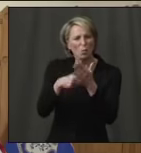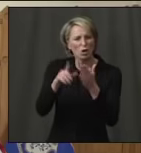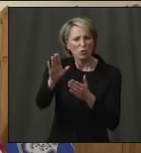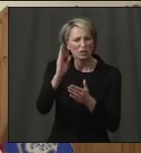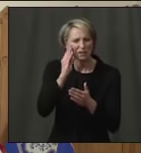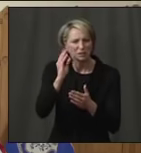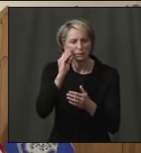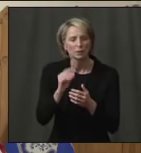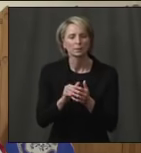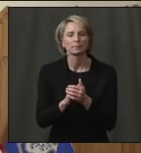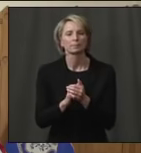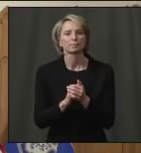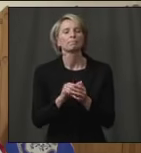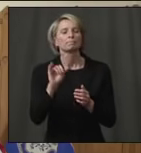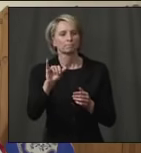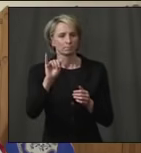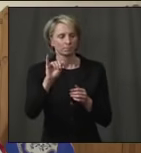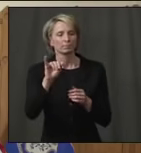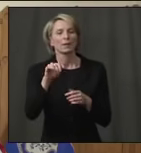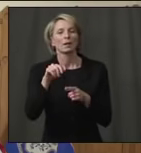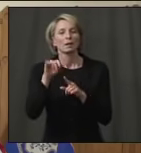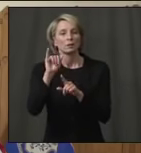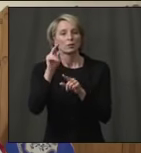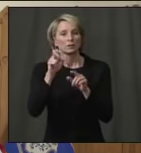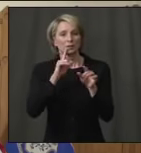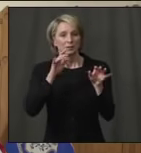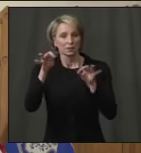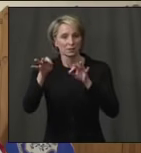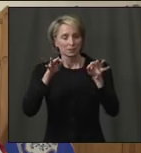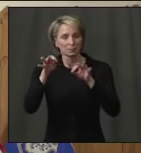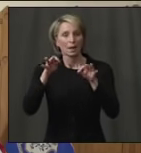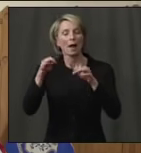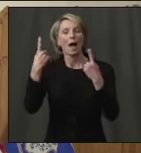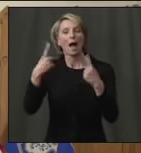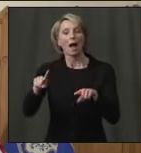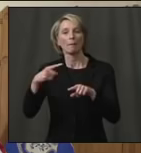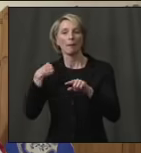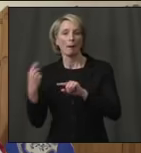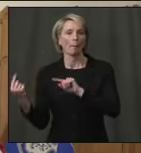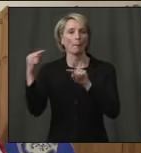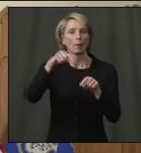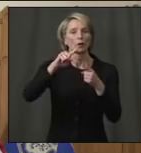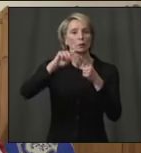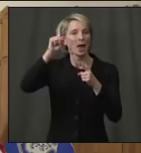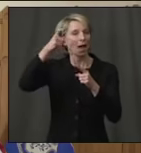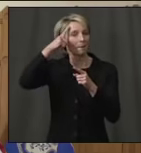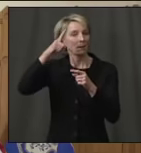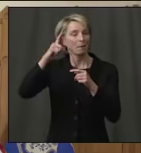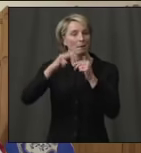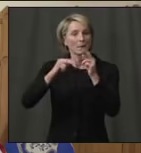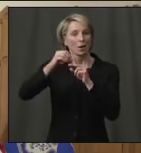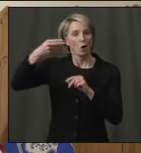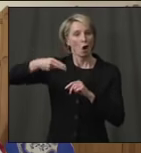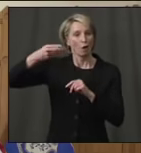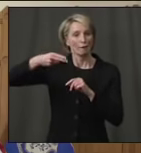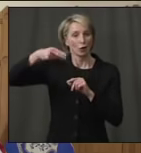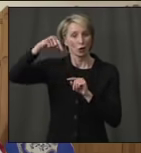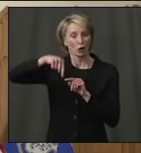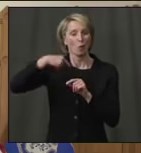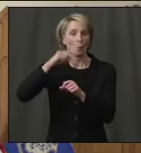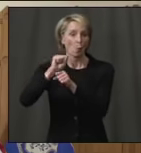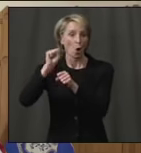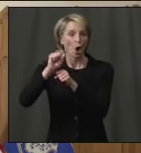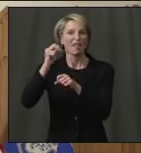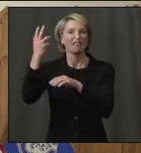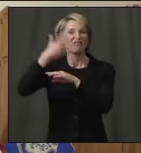I went to be tested like 5 days after being at the Capitol. So I did receive a call from CDC, and